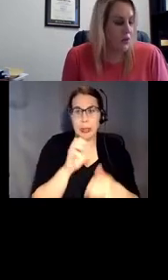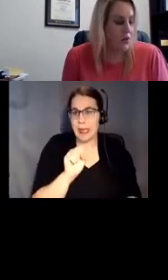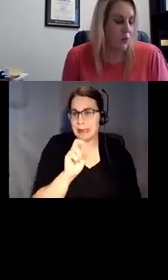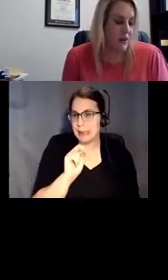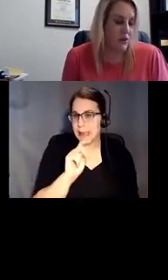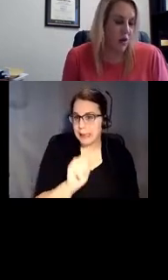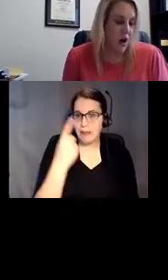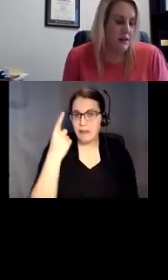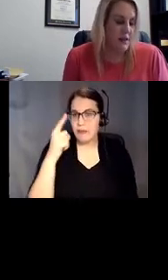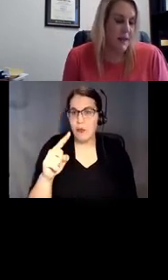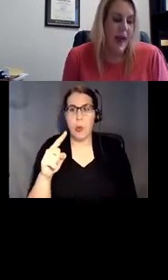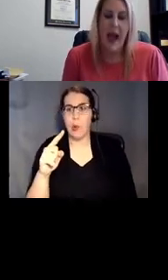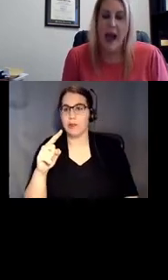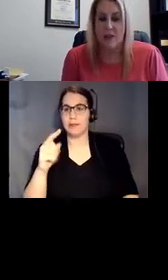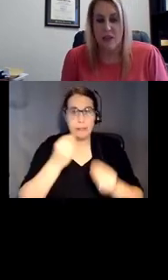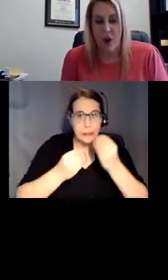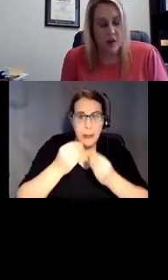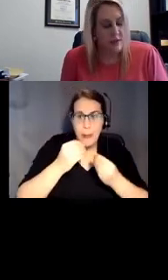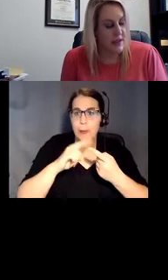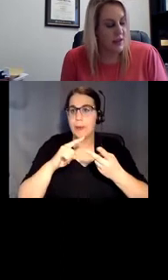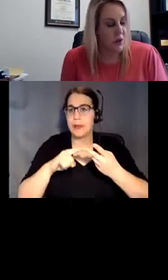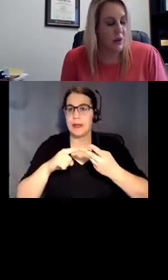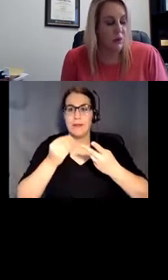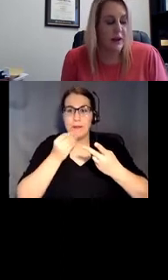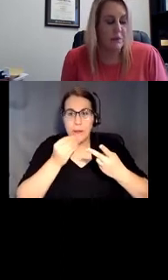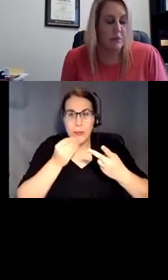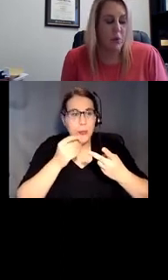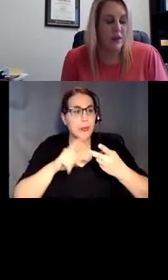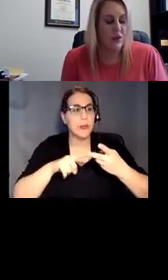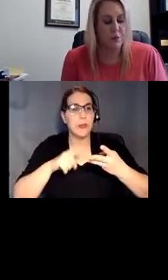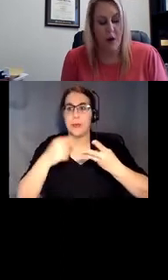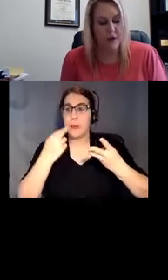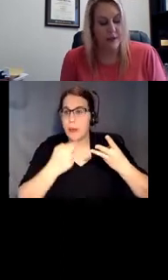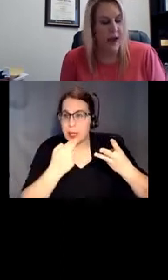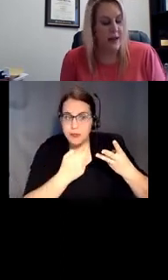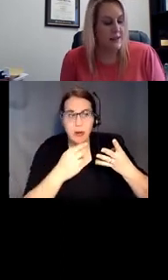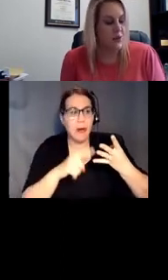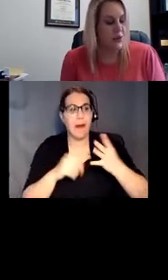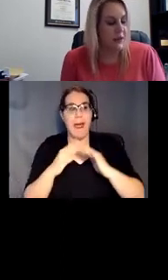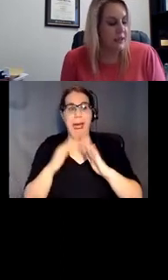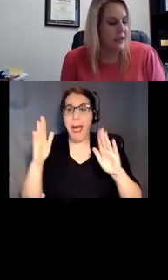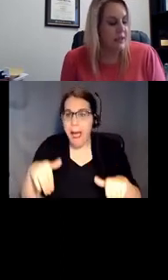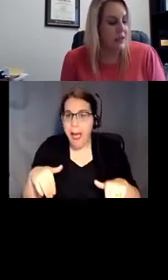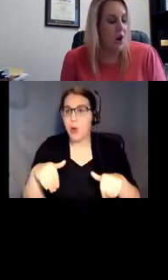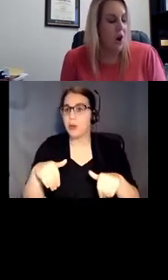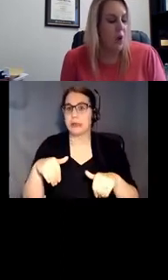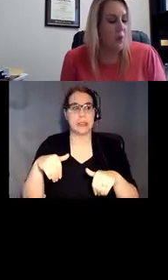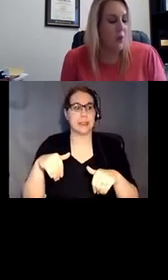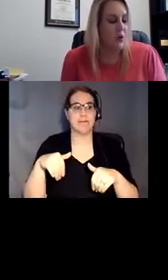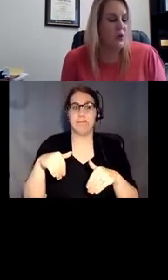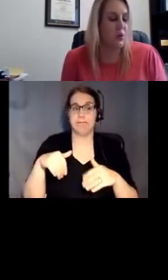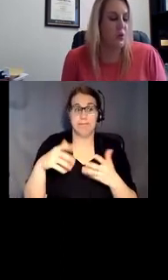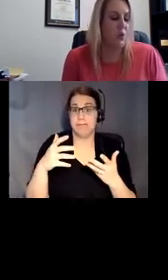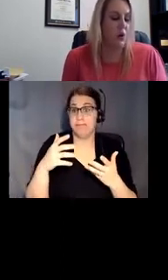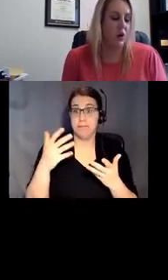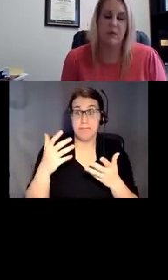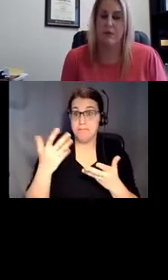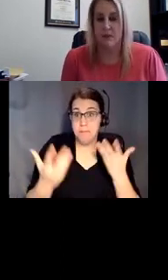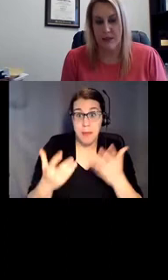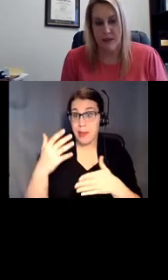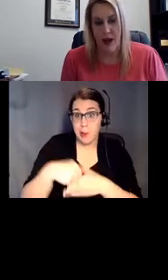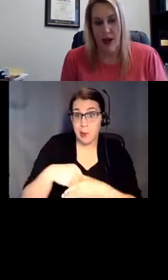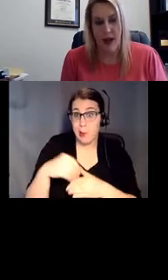groceries, food, restaurants, housing costs, including rent, mortgage, property taxes, utilities, homeowners,